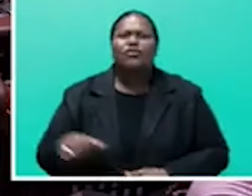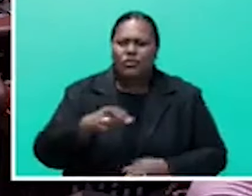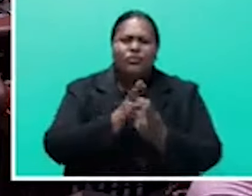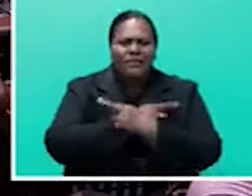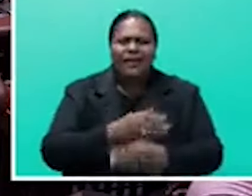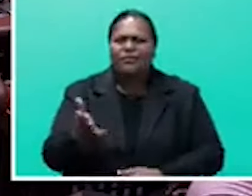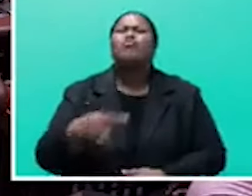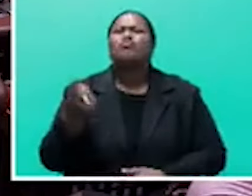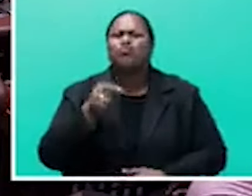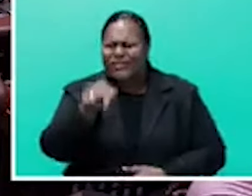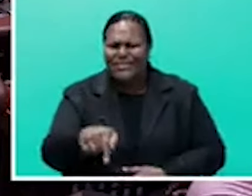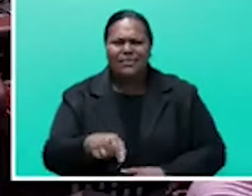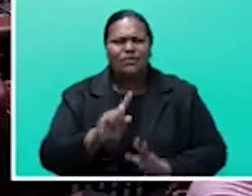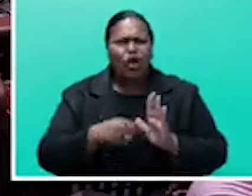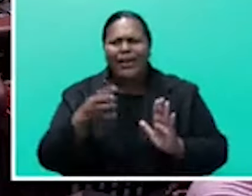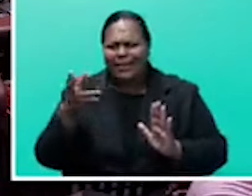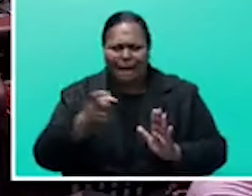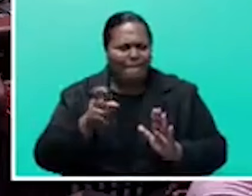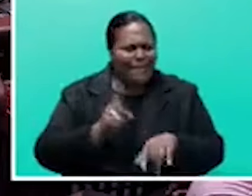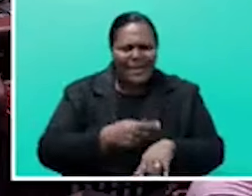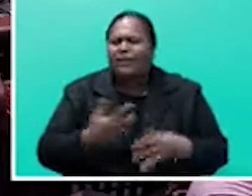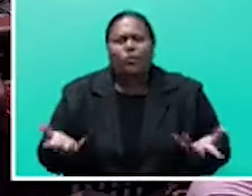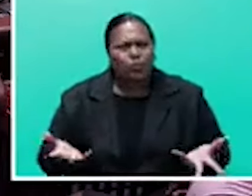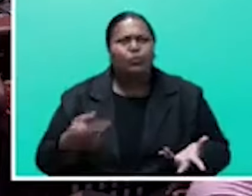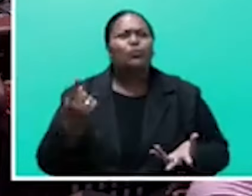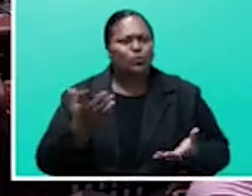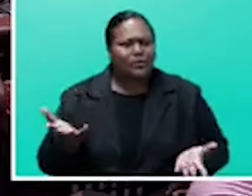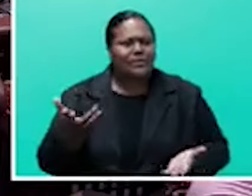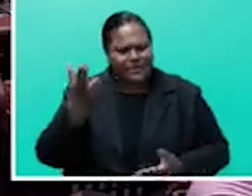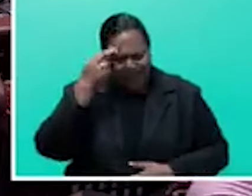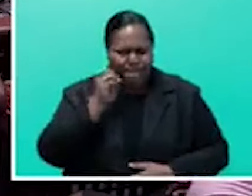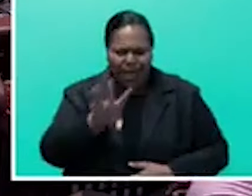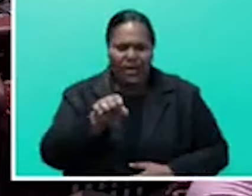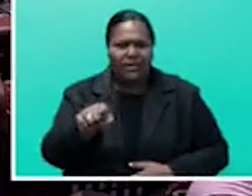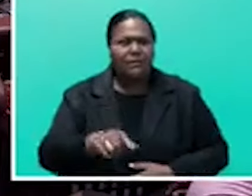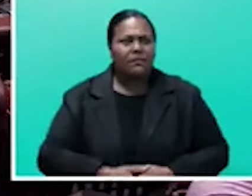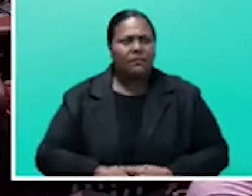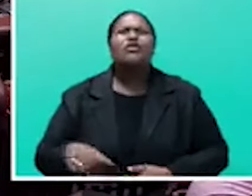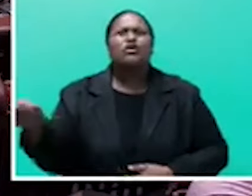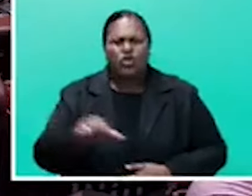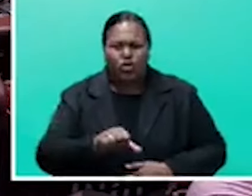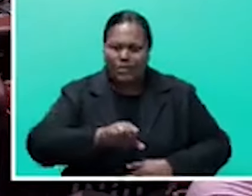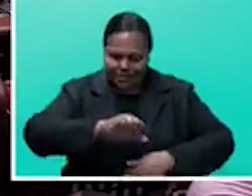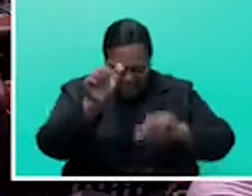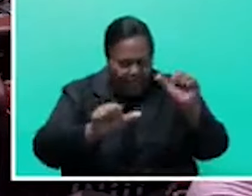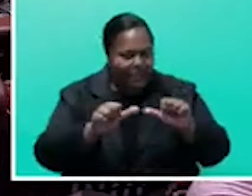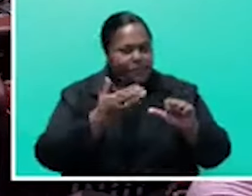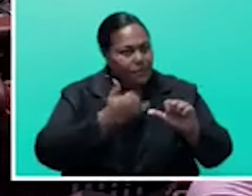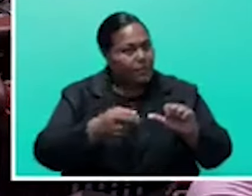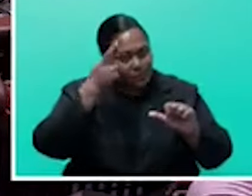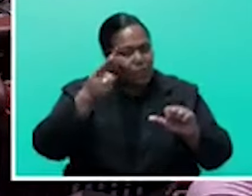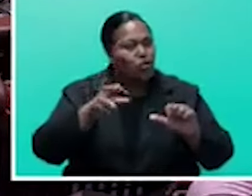this Johnny-come-lately garbage, sir? I think he ought to be censured, sir, if he needs to